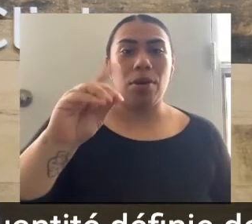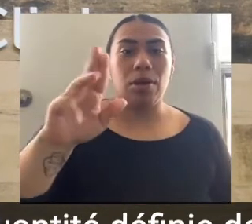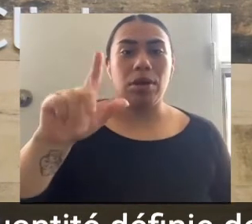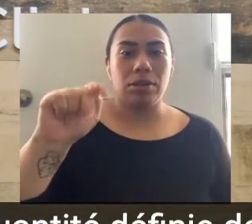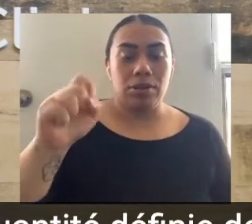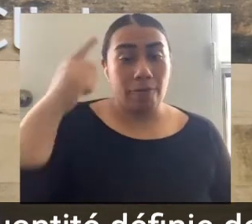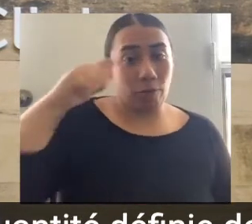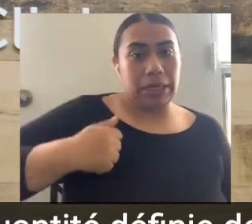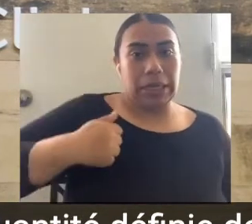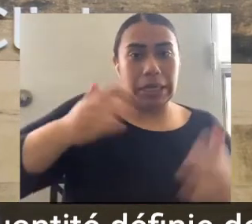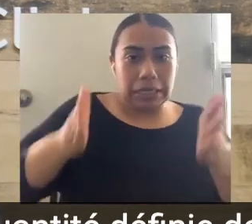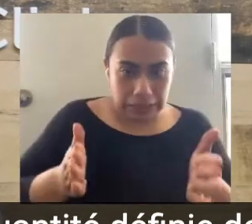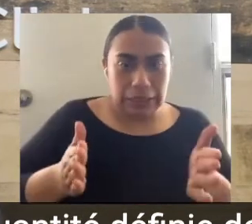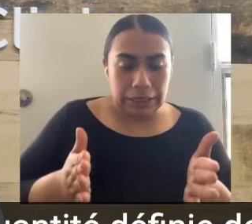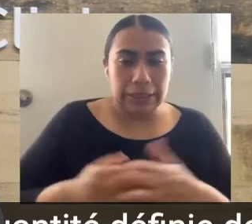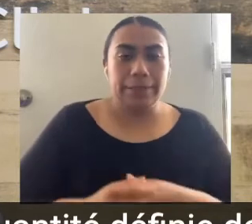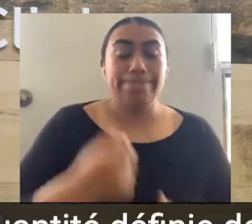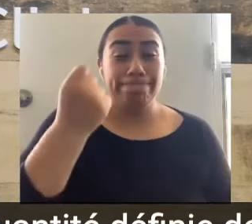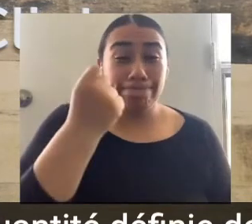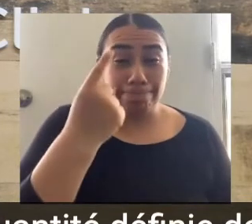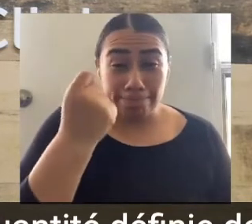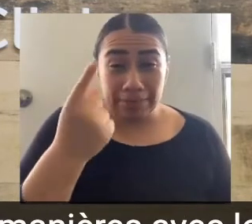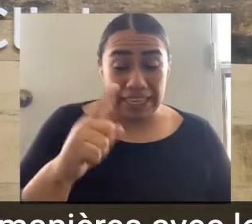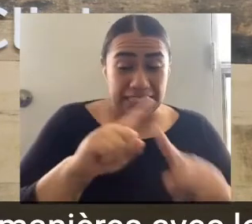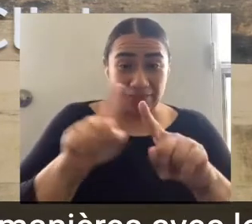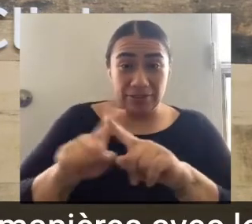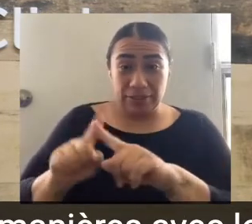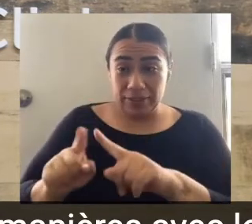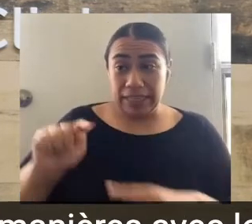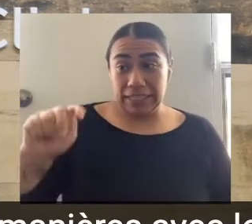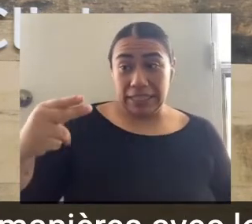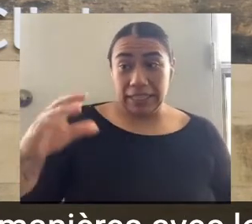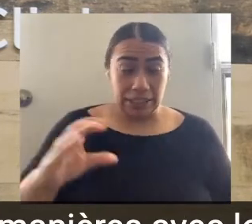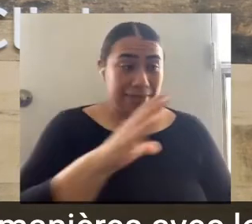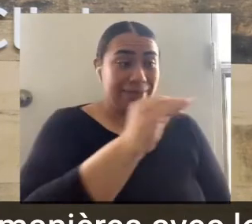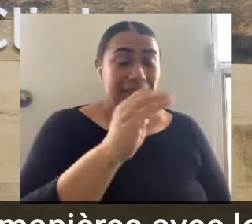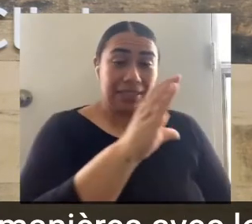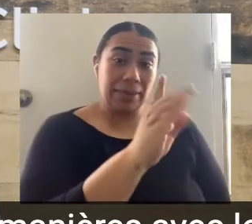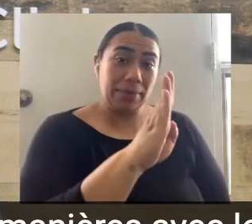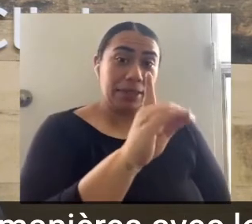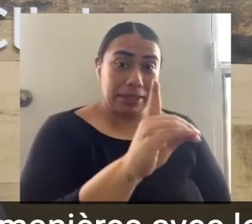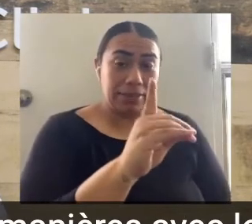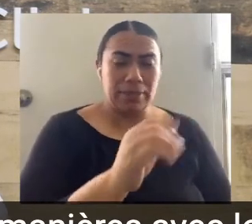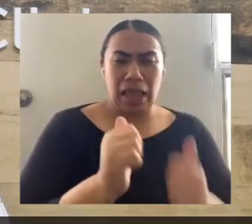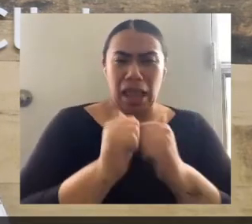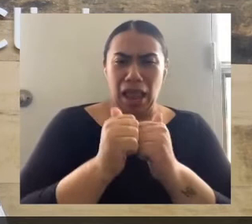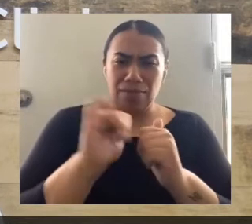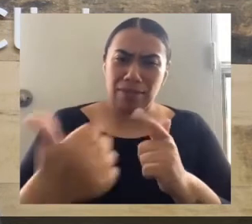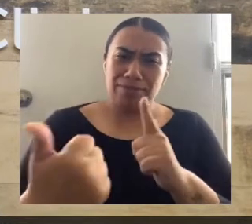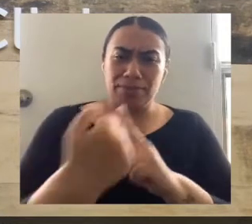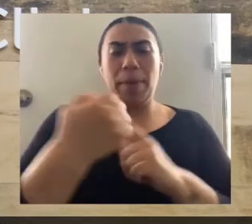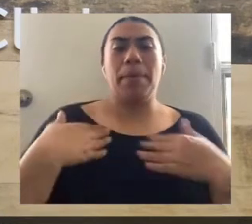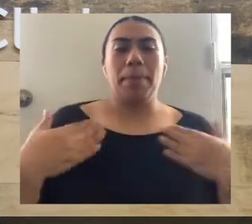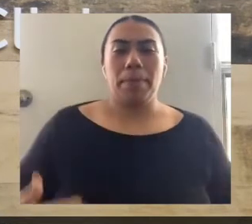of cannabinoids, CBD and THC, per dose, these products can interact in different ways with the human body due to